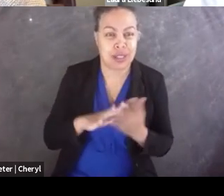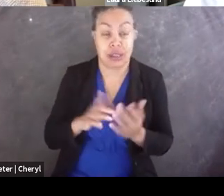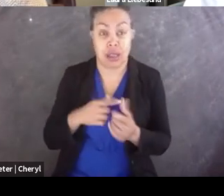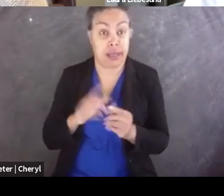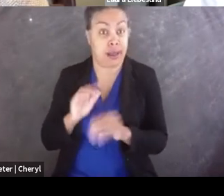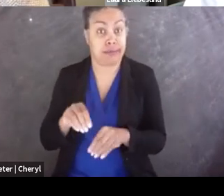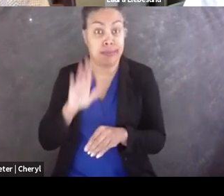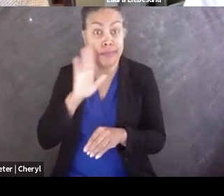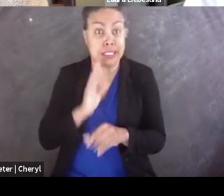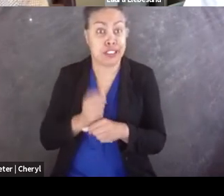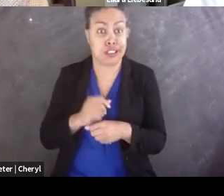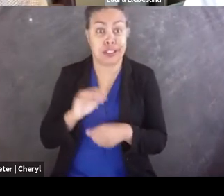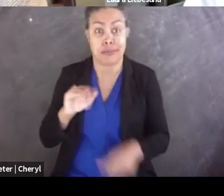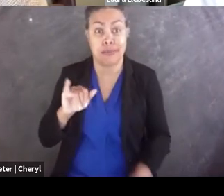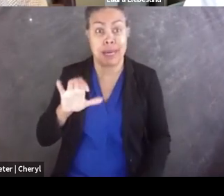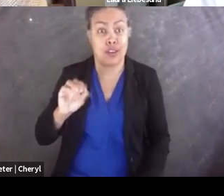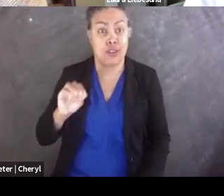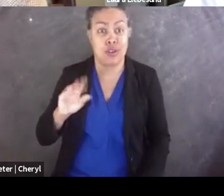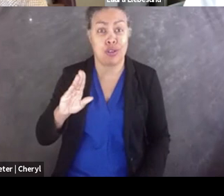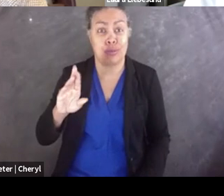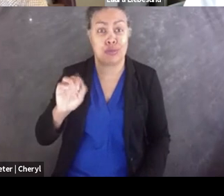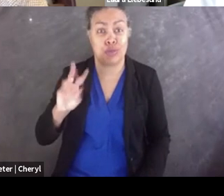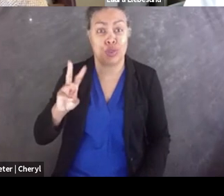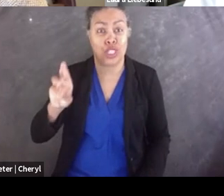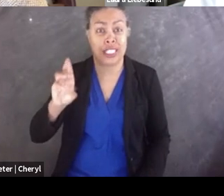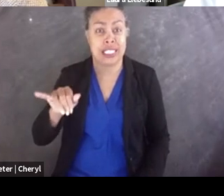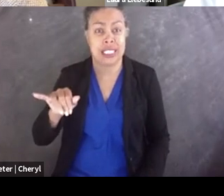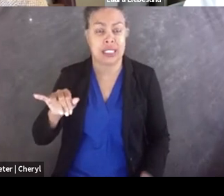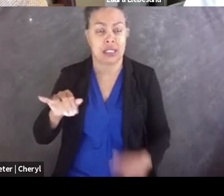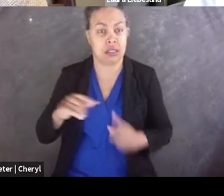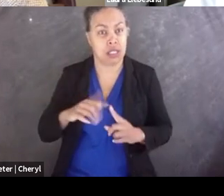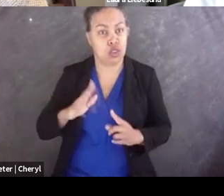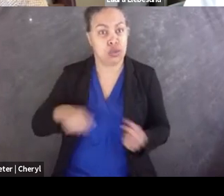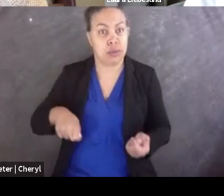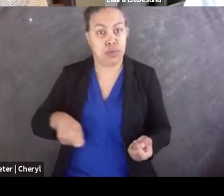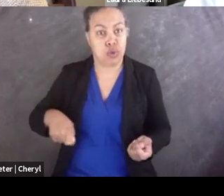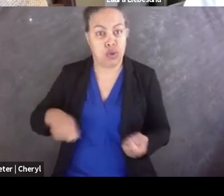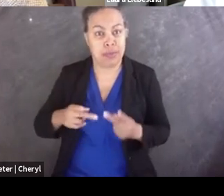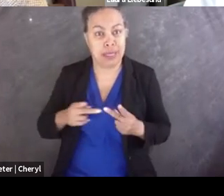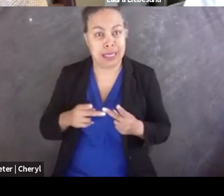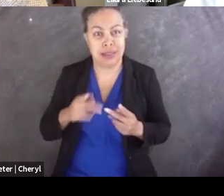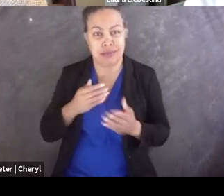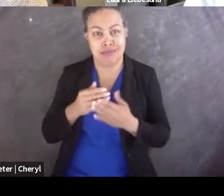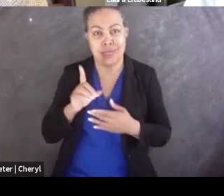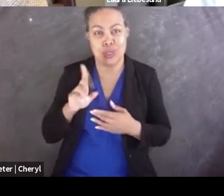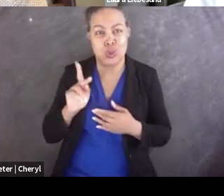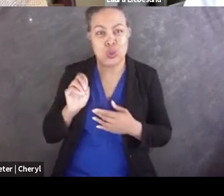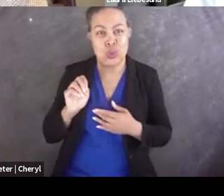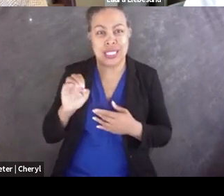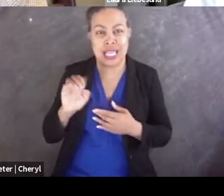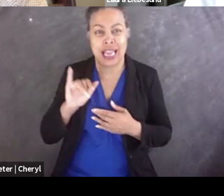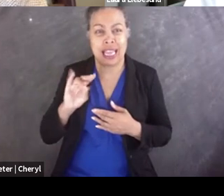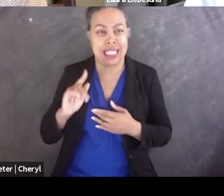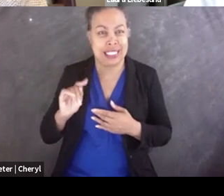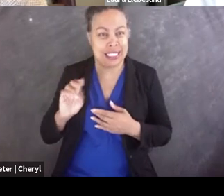Brewing, opened in what used to be a pool hall that Duke Ellington had frequented